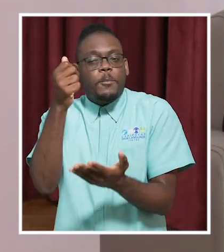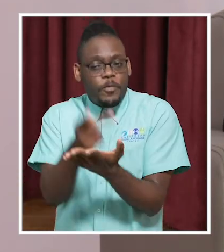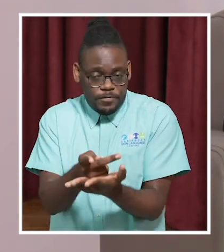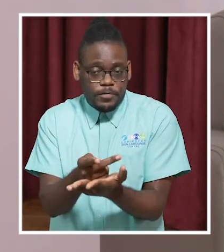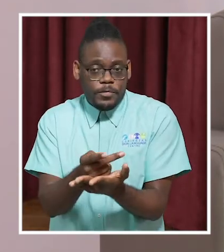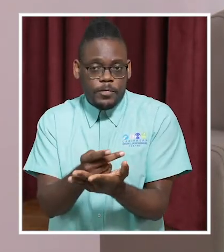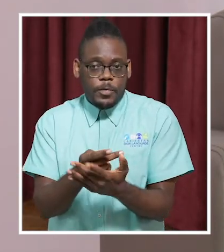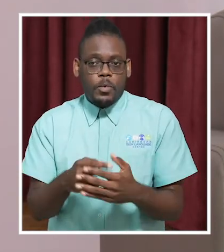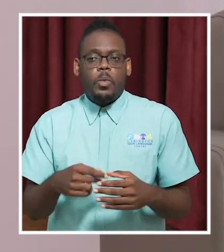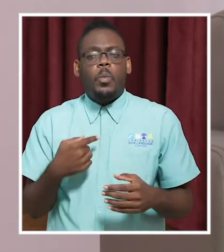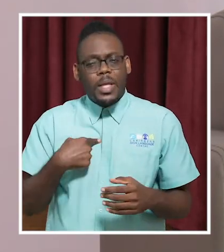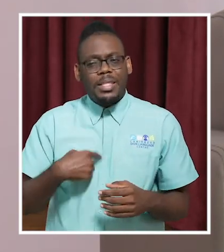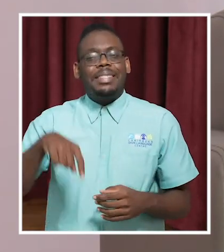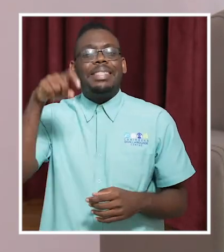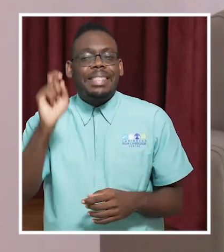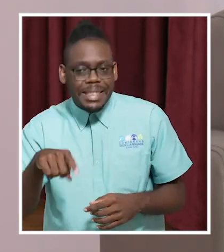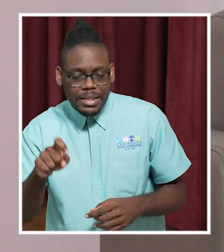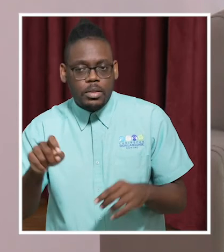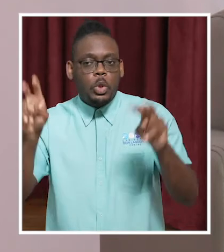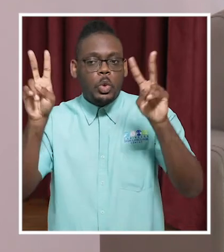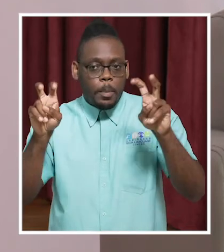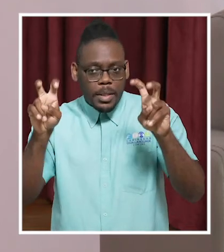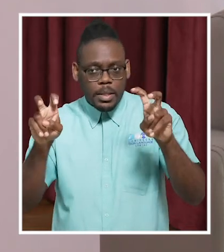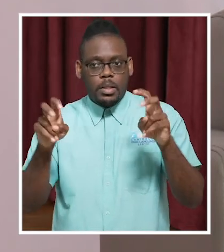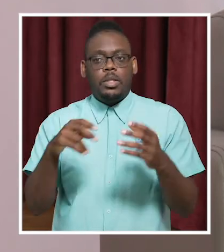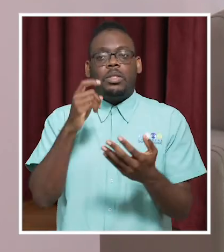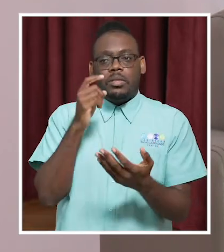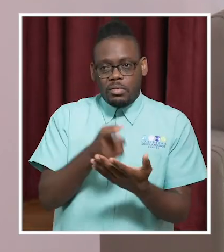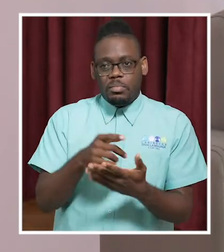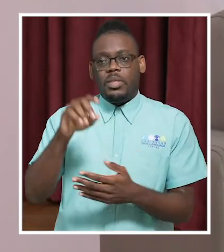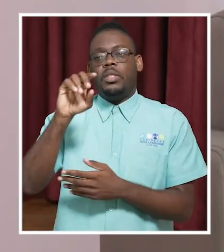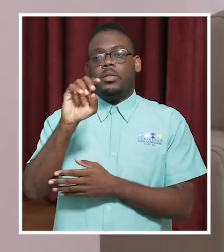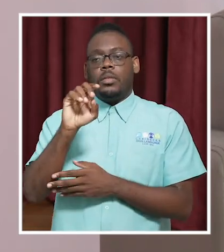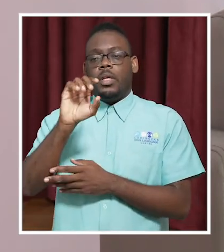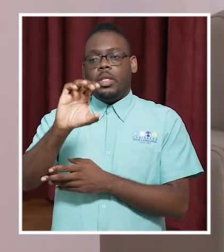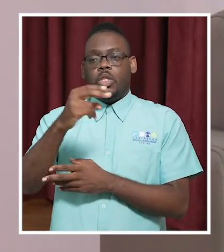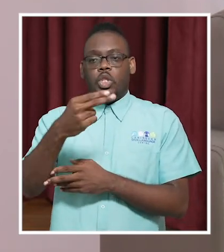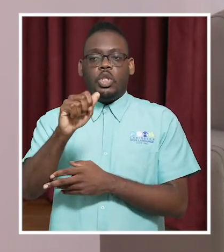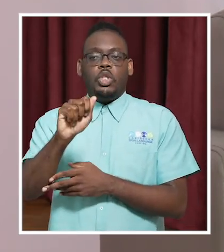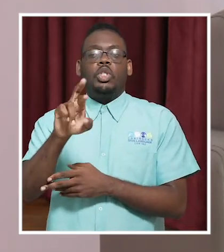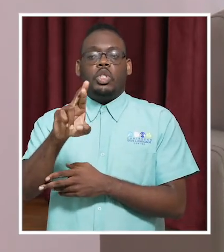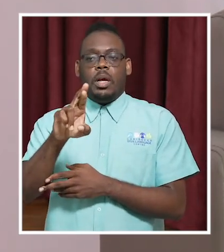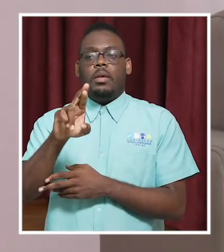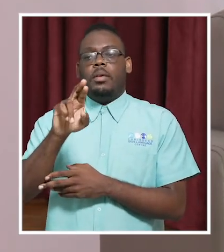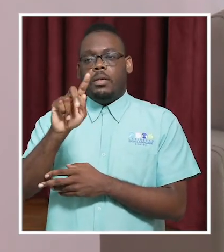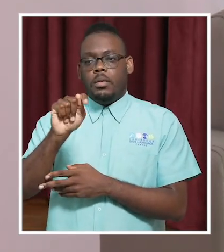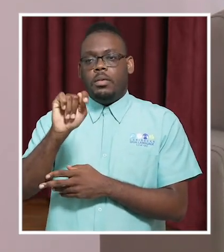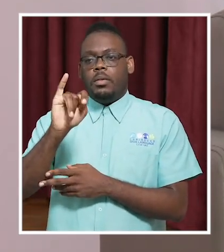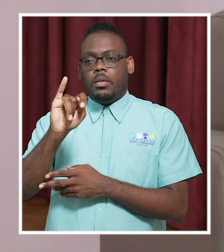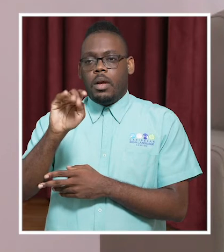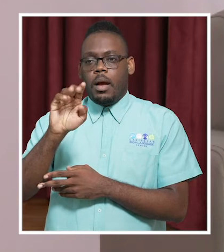NGO, the charitable status. The other thing for persons who are interested in helping, we need space, if you have space that you can give